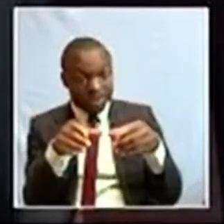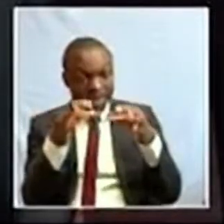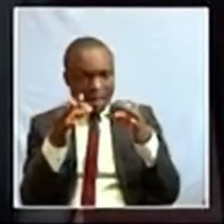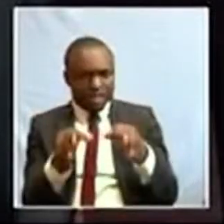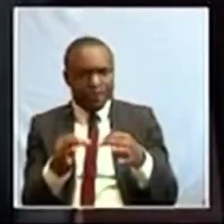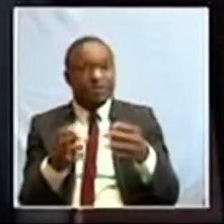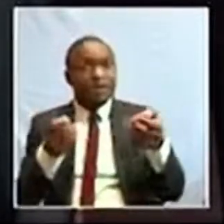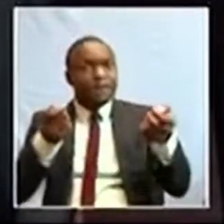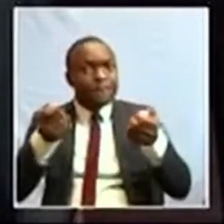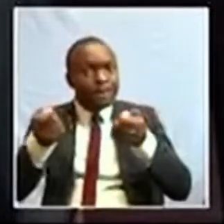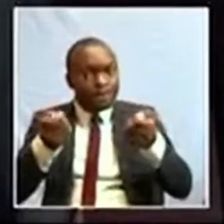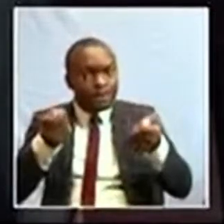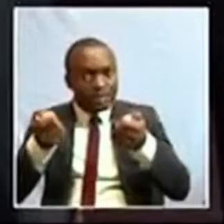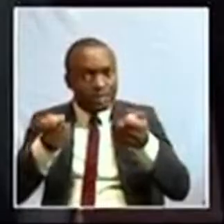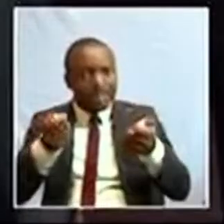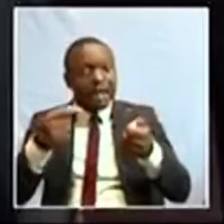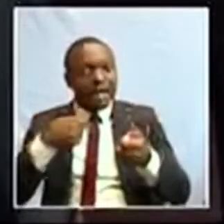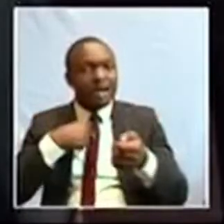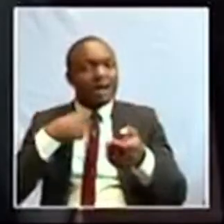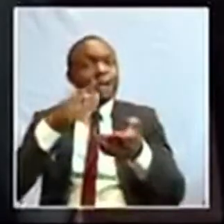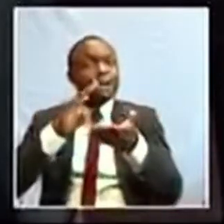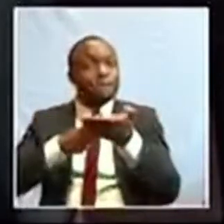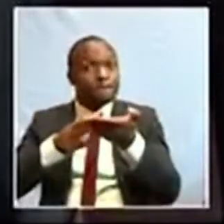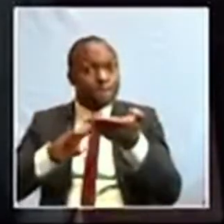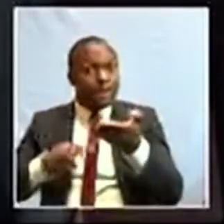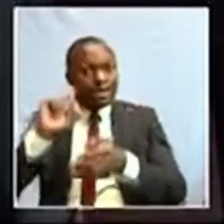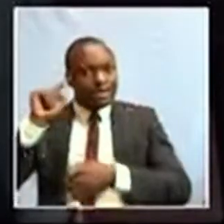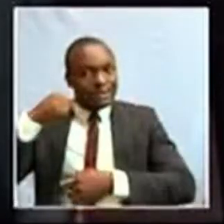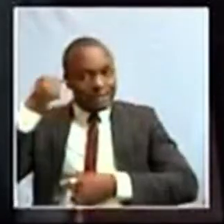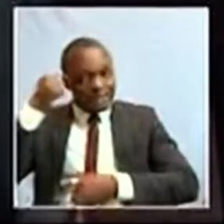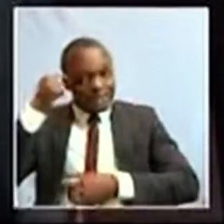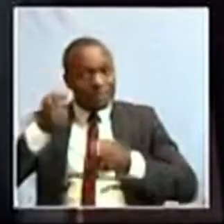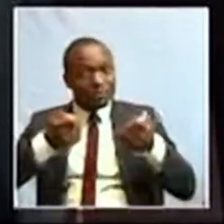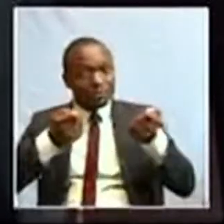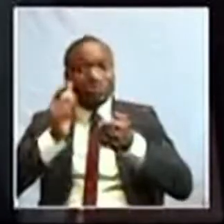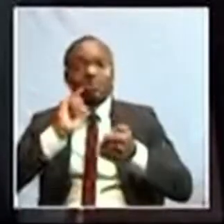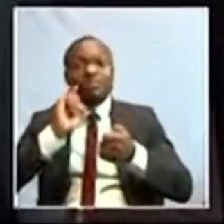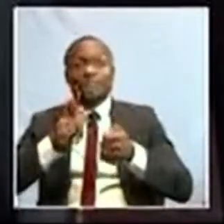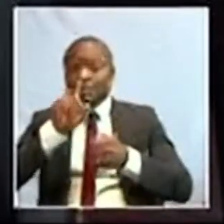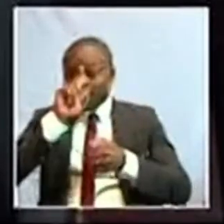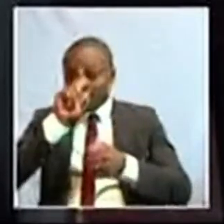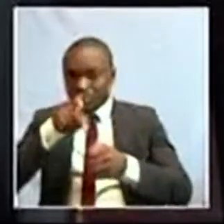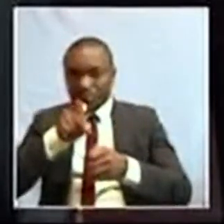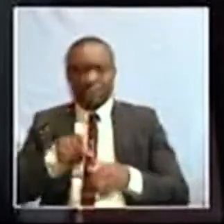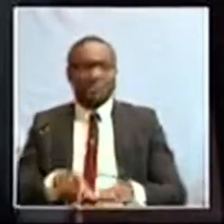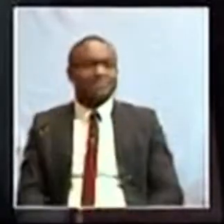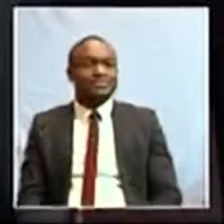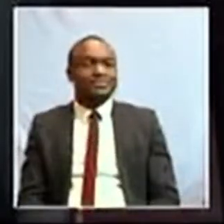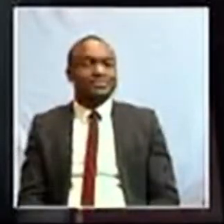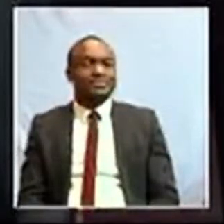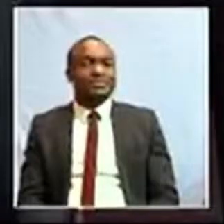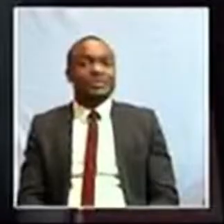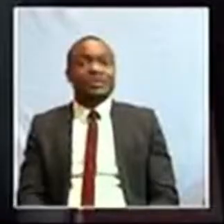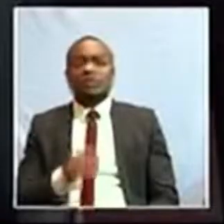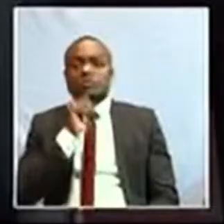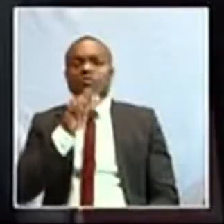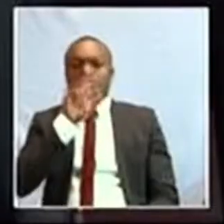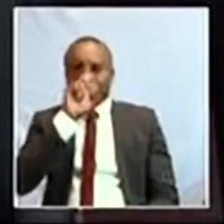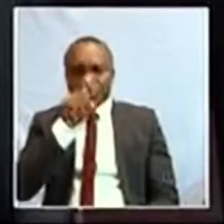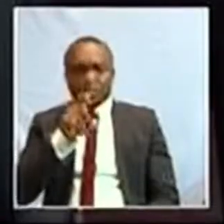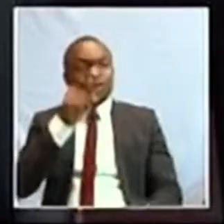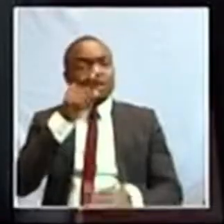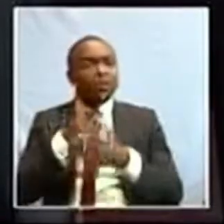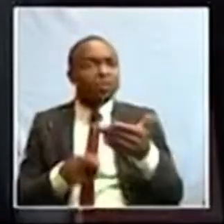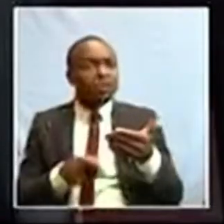the vehicle, and I believe that government vehicles are supposed to be insured. And when they are not insured,